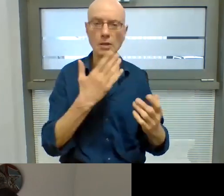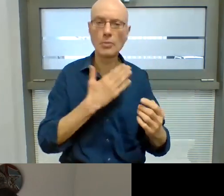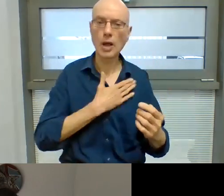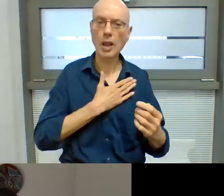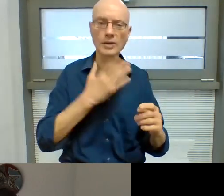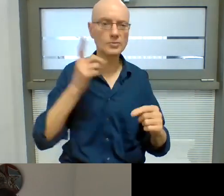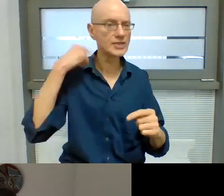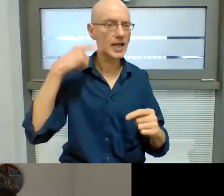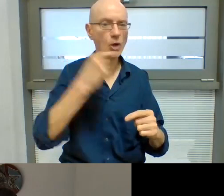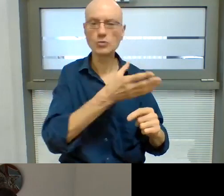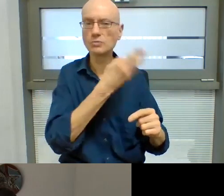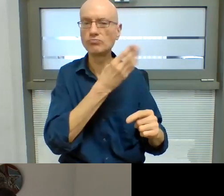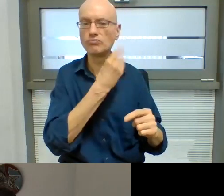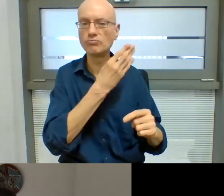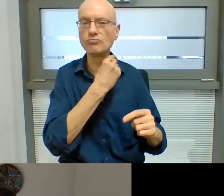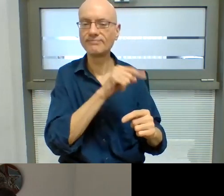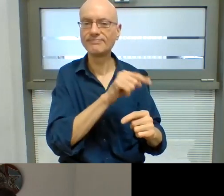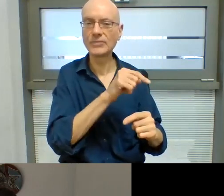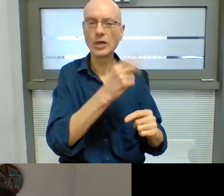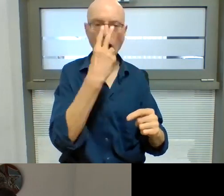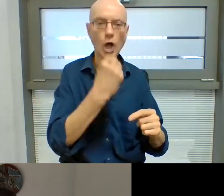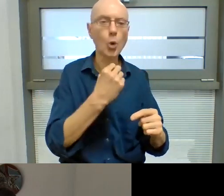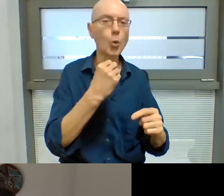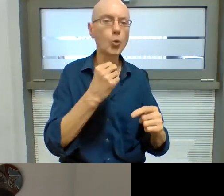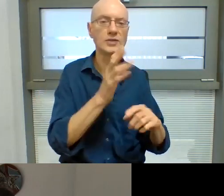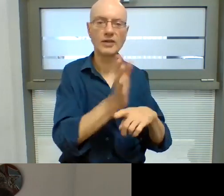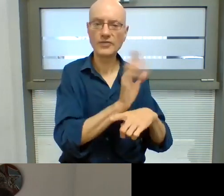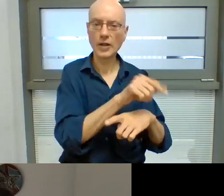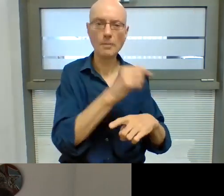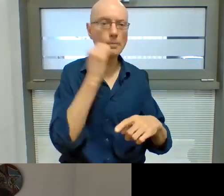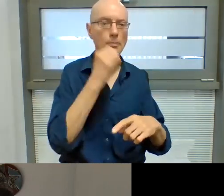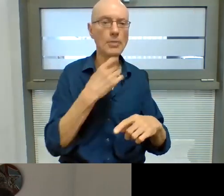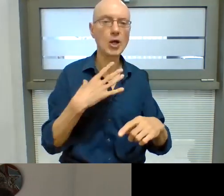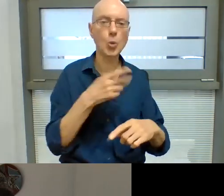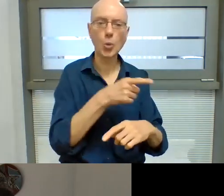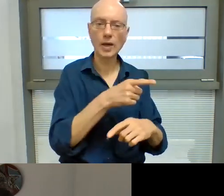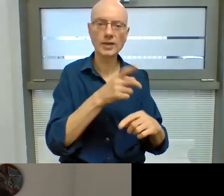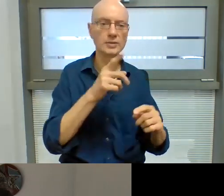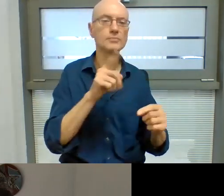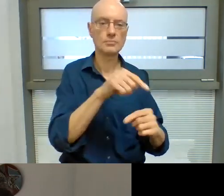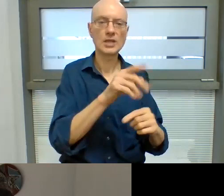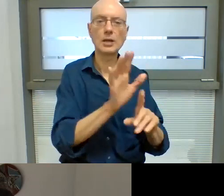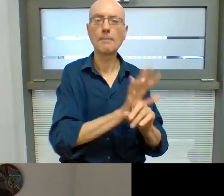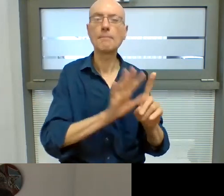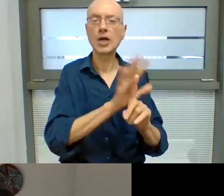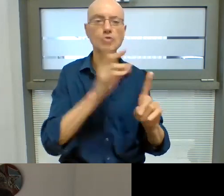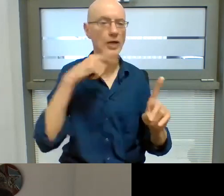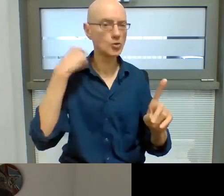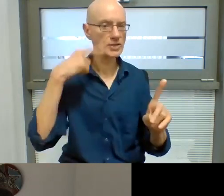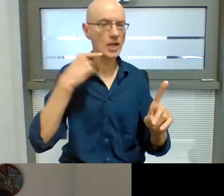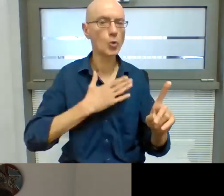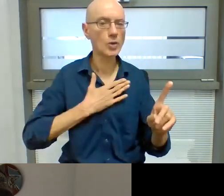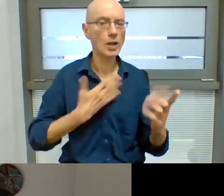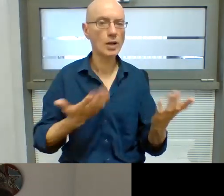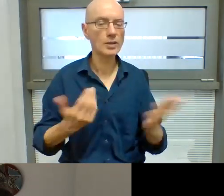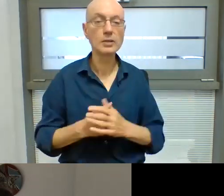sound of kind of old black and white movie soundtracks in the background. I